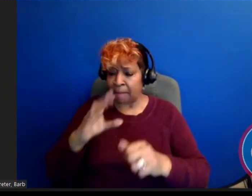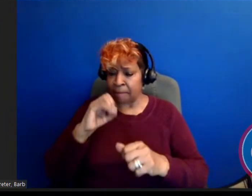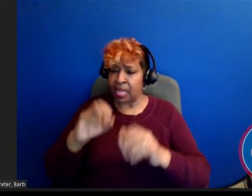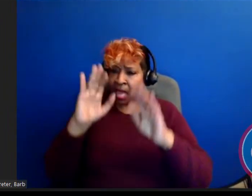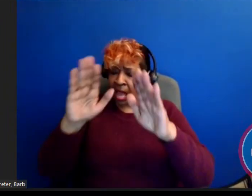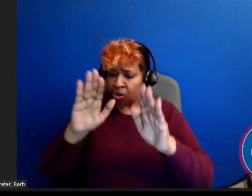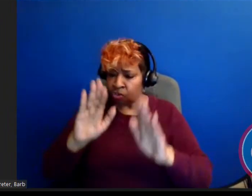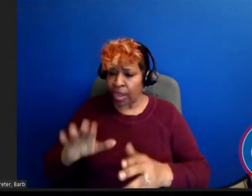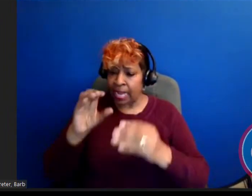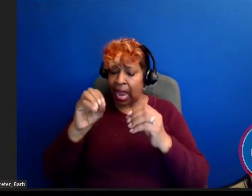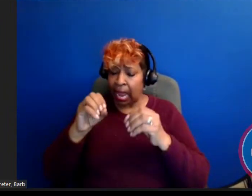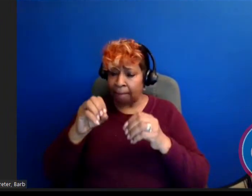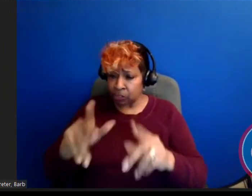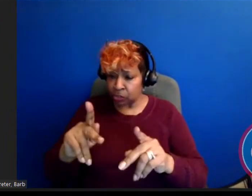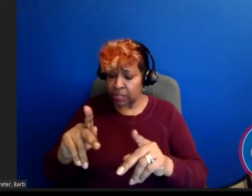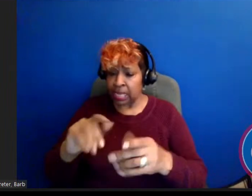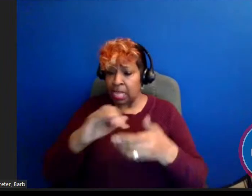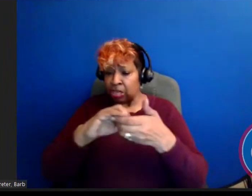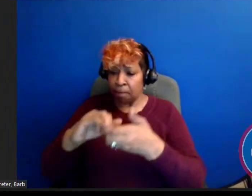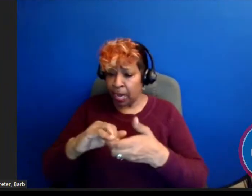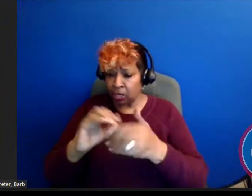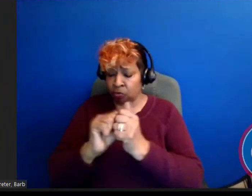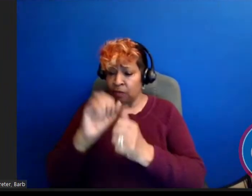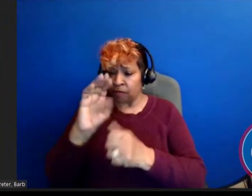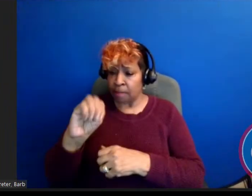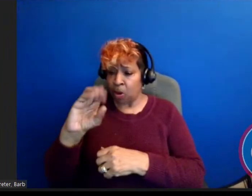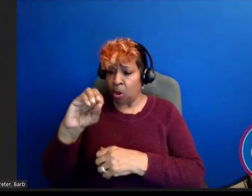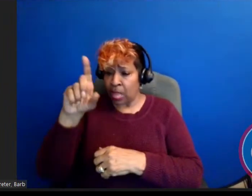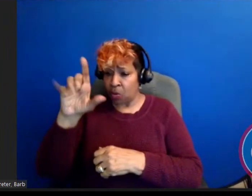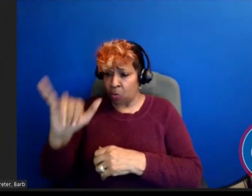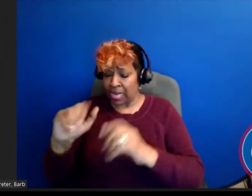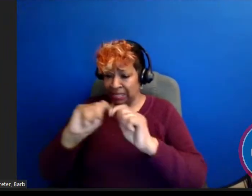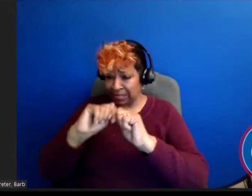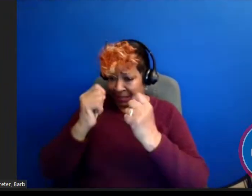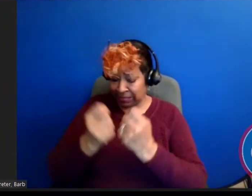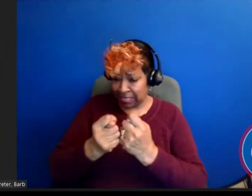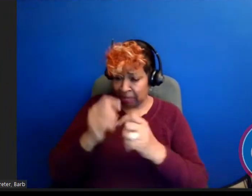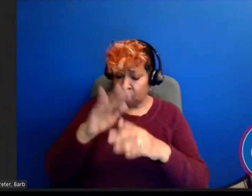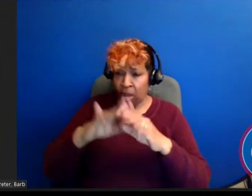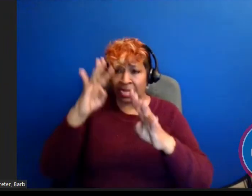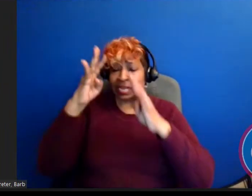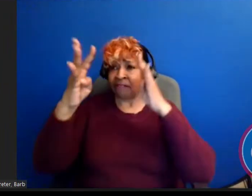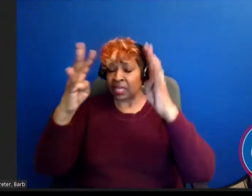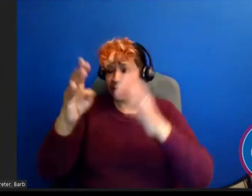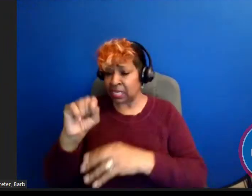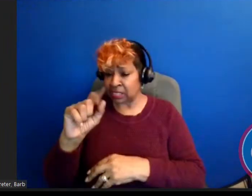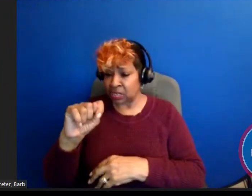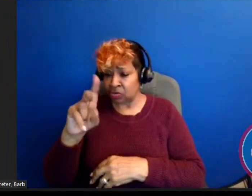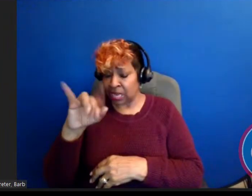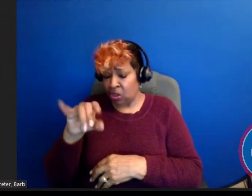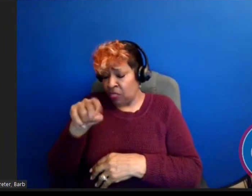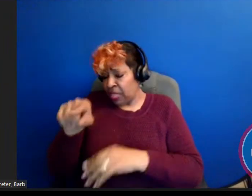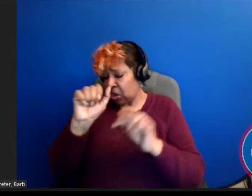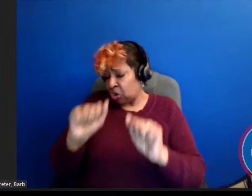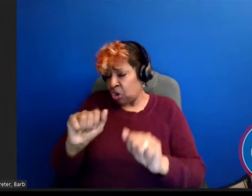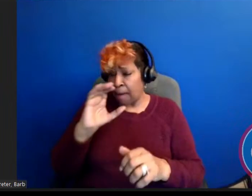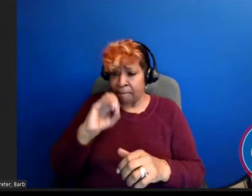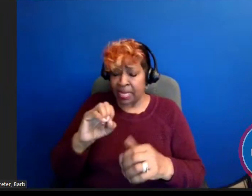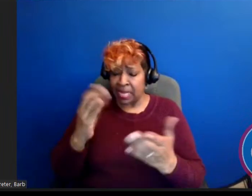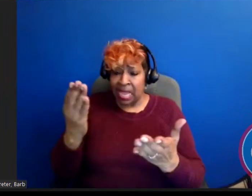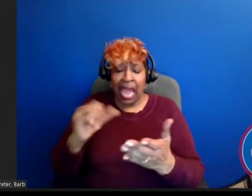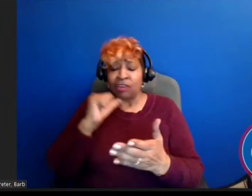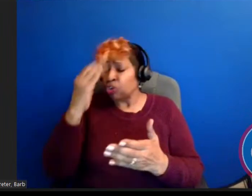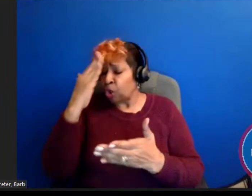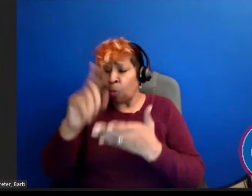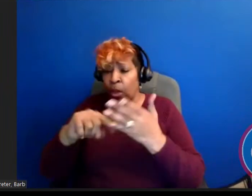to partner with Molly's team on Innovation Studio. Like there could be some, I don't know what that looks